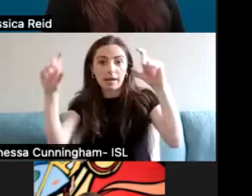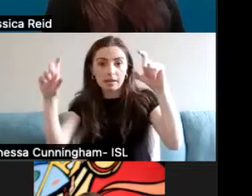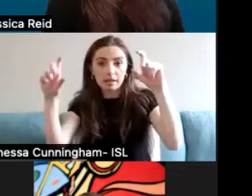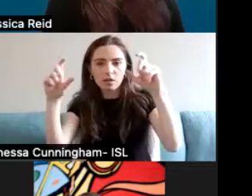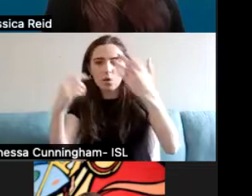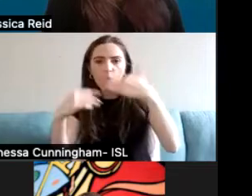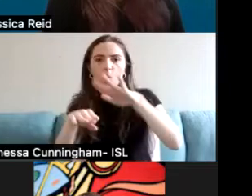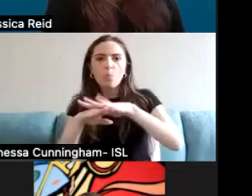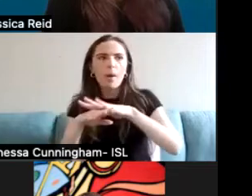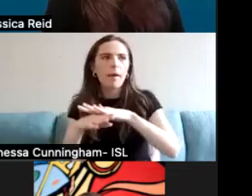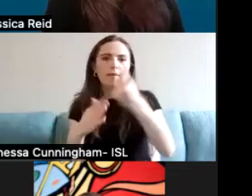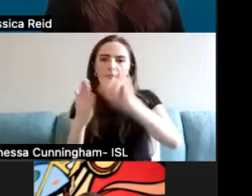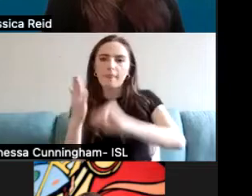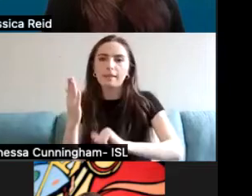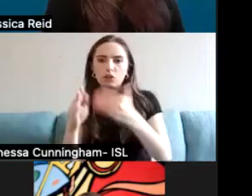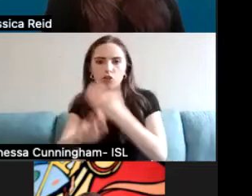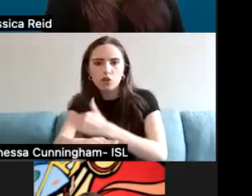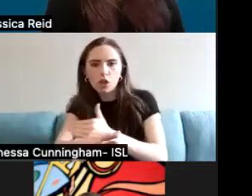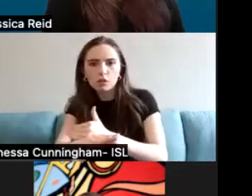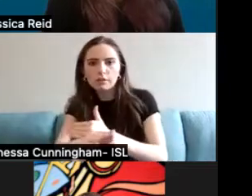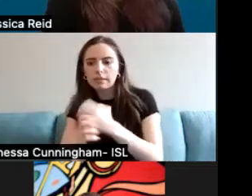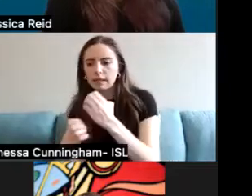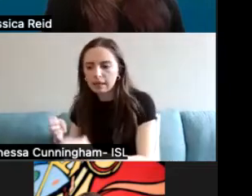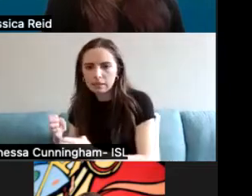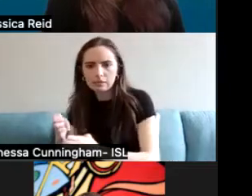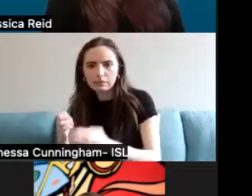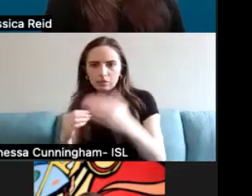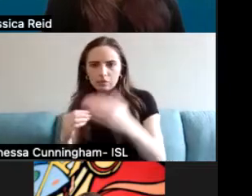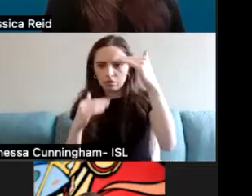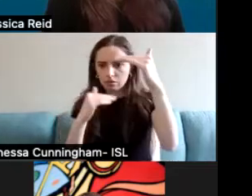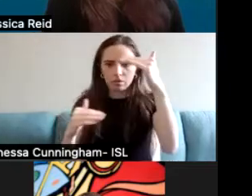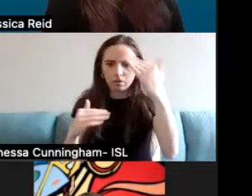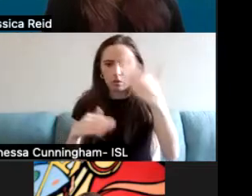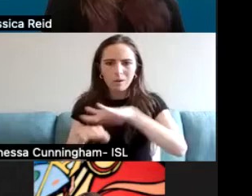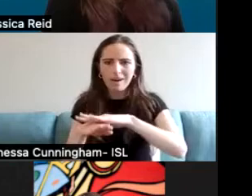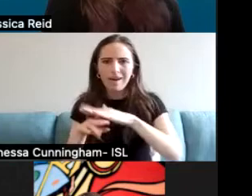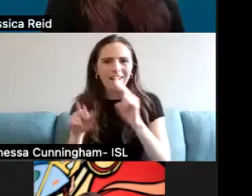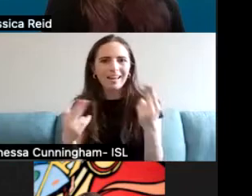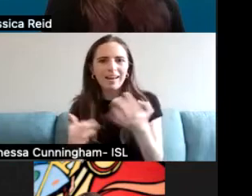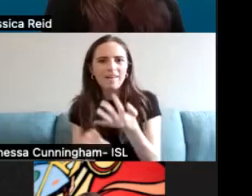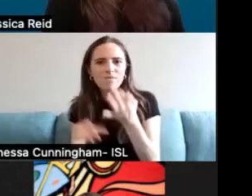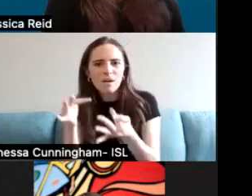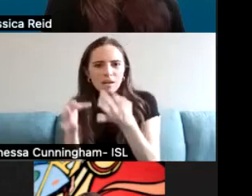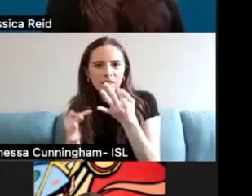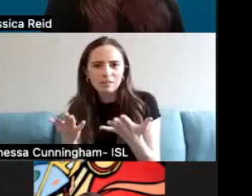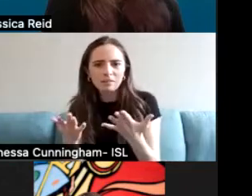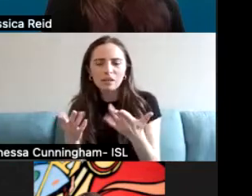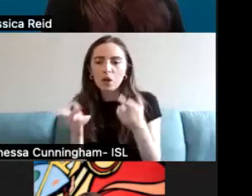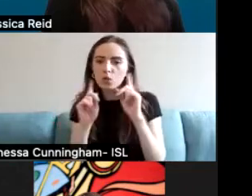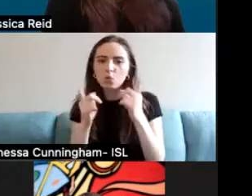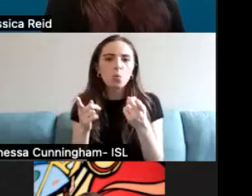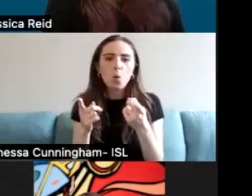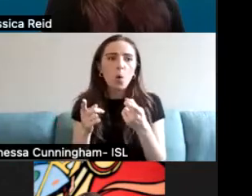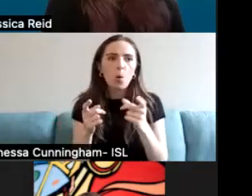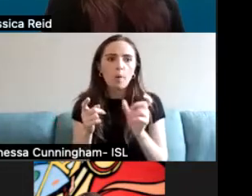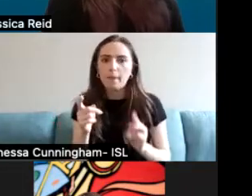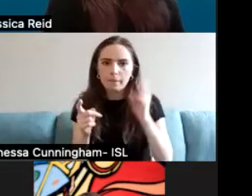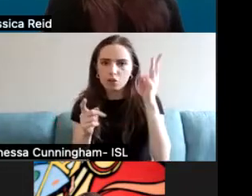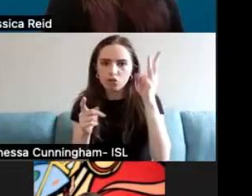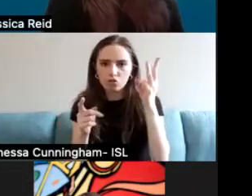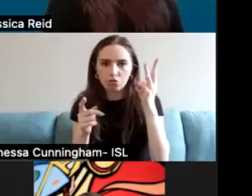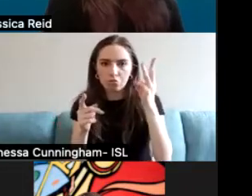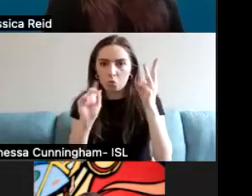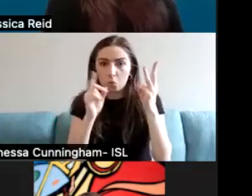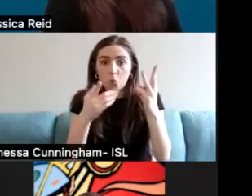starts, where the list ends. I don't know what the alt text on the images are because there is no alt